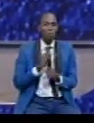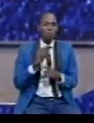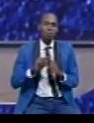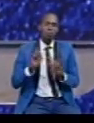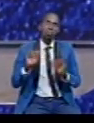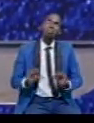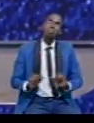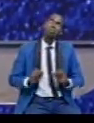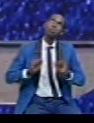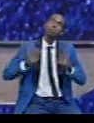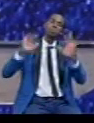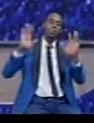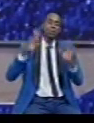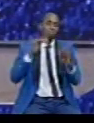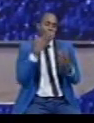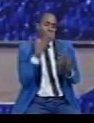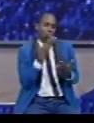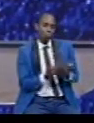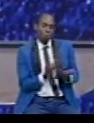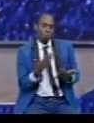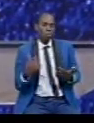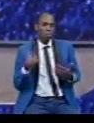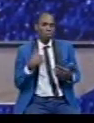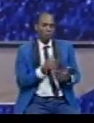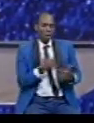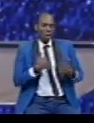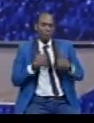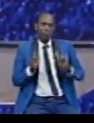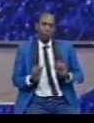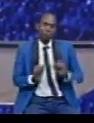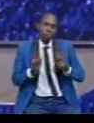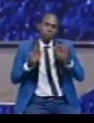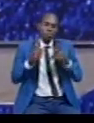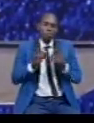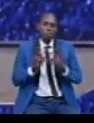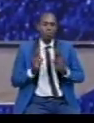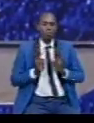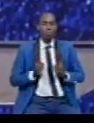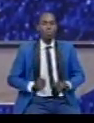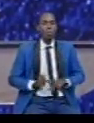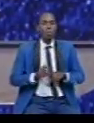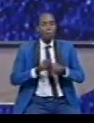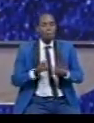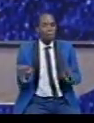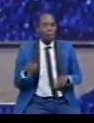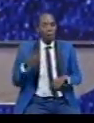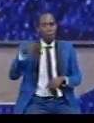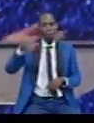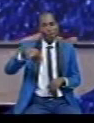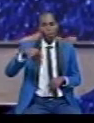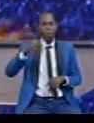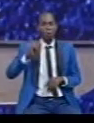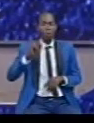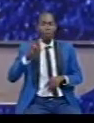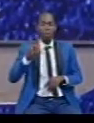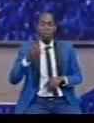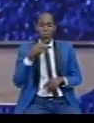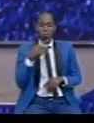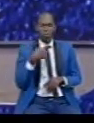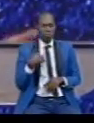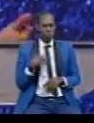surrender the good thing we have, surrender it to the hands of men. But Paul the apostle said, we're